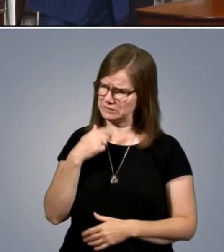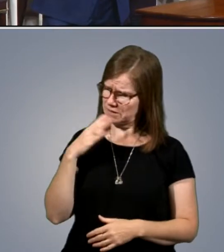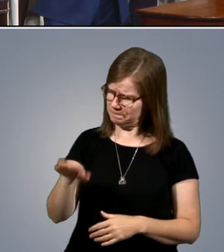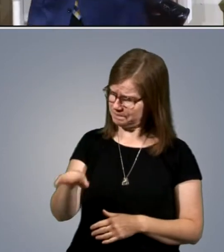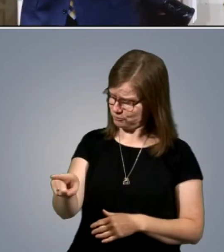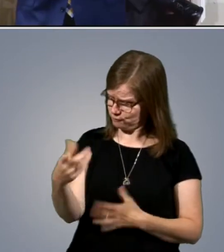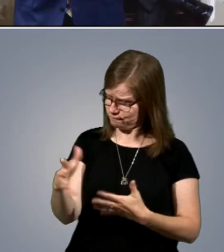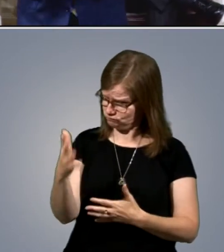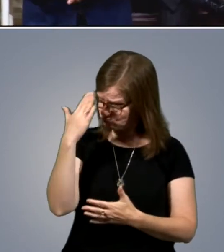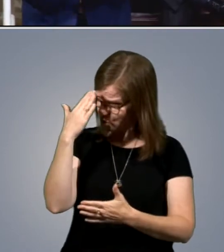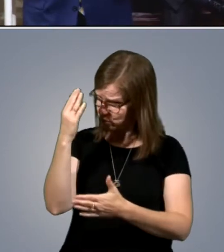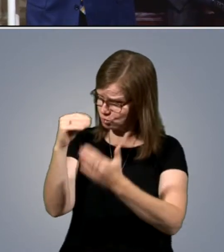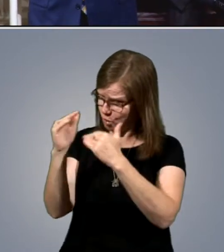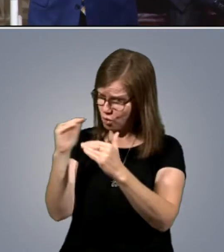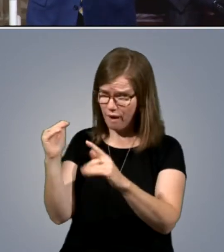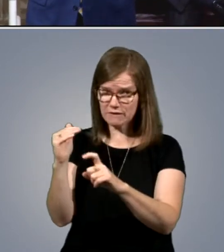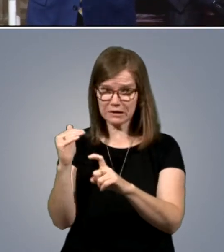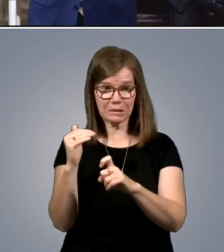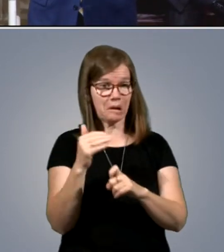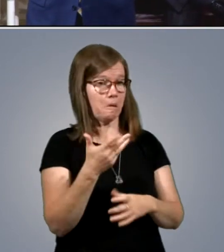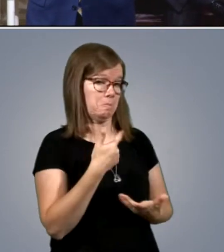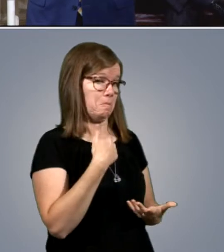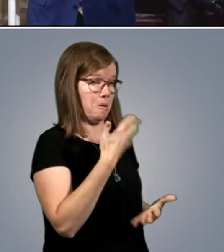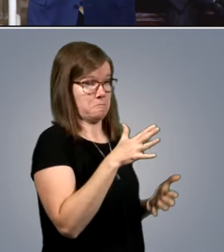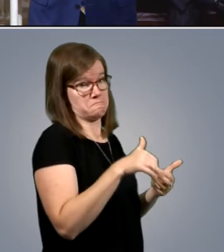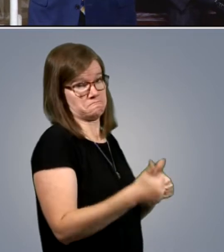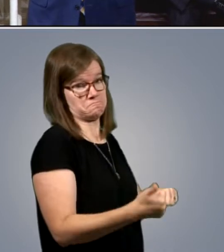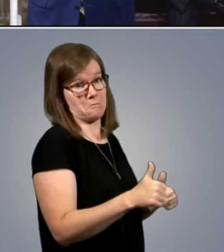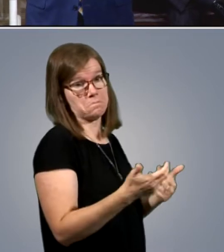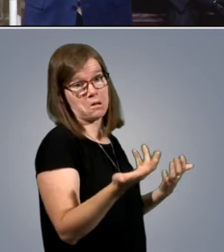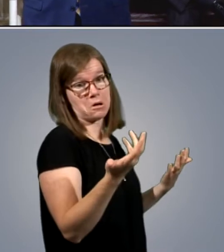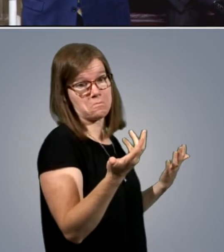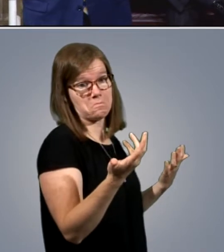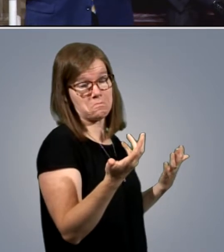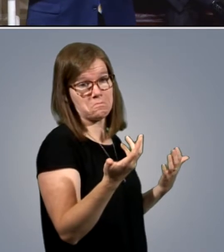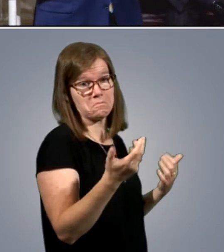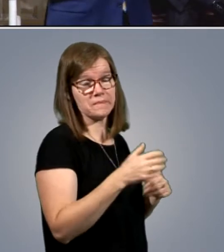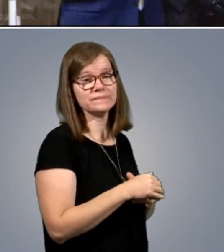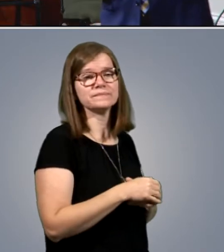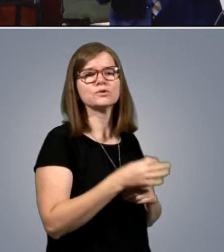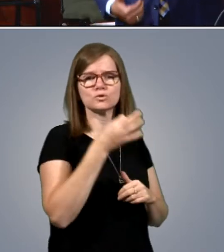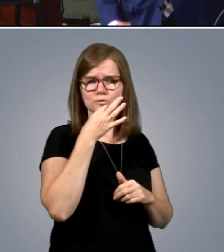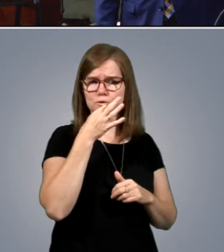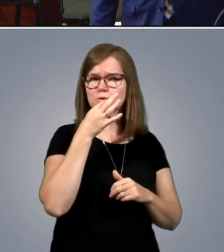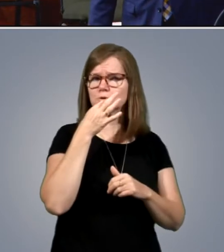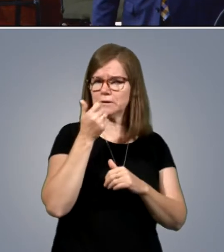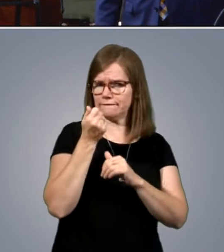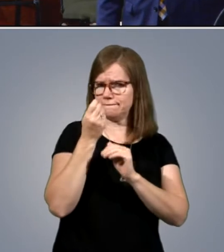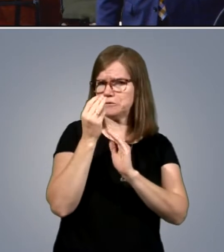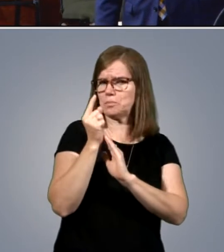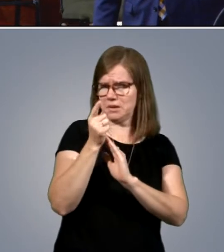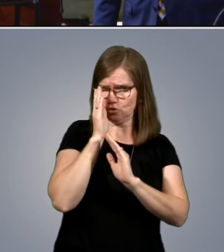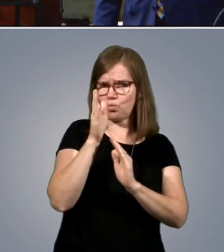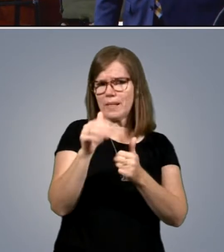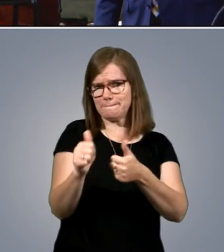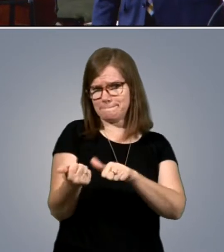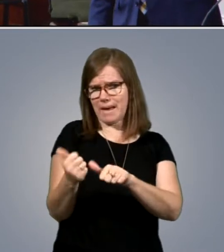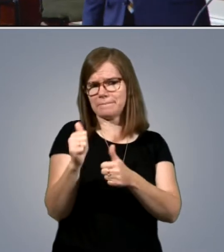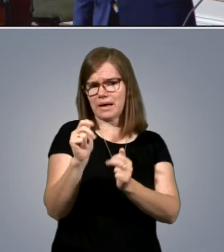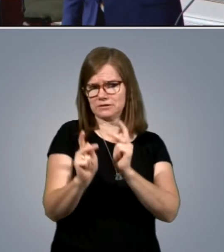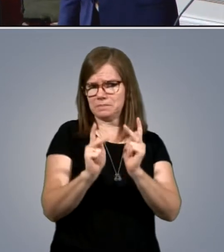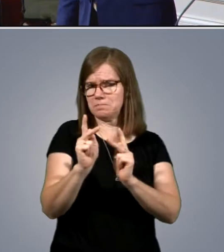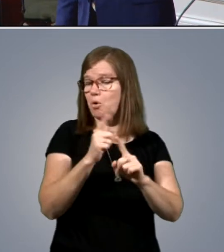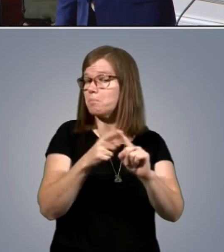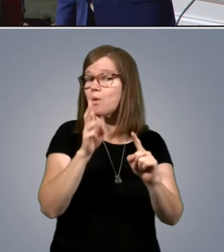you're going to heaven? He said, well, I've been baptized. In just a few minutes, there's going to be other people get baptized over here. But